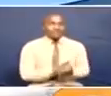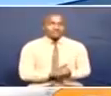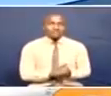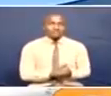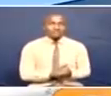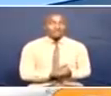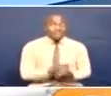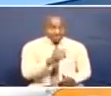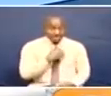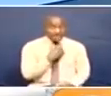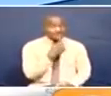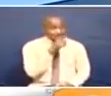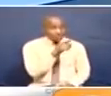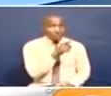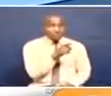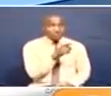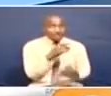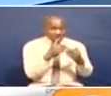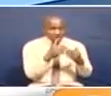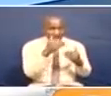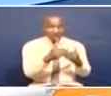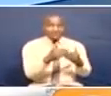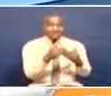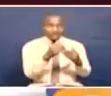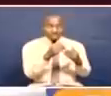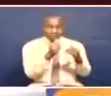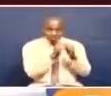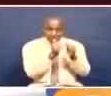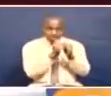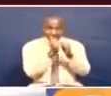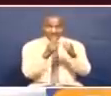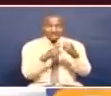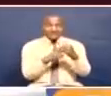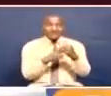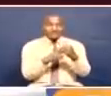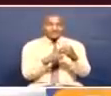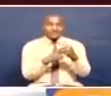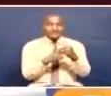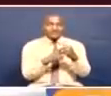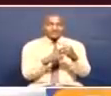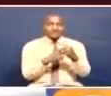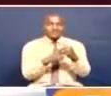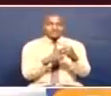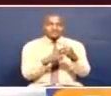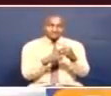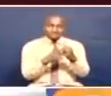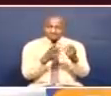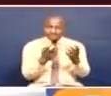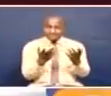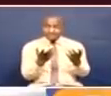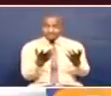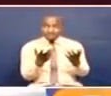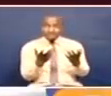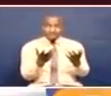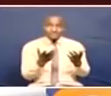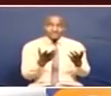assure you, after the 17th of October, based on how, you know, the